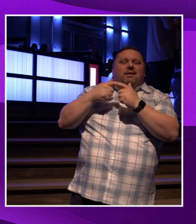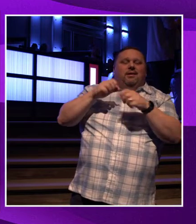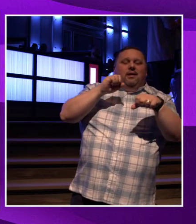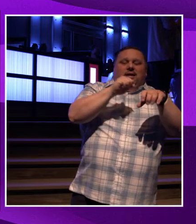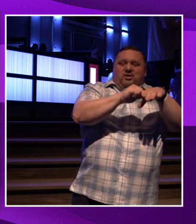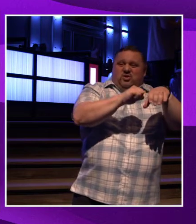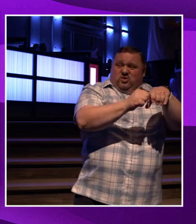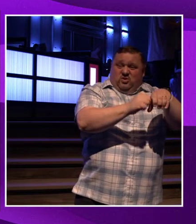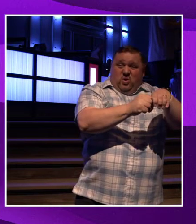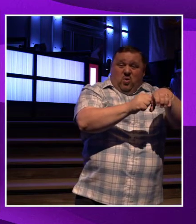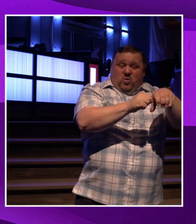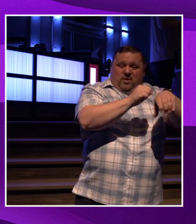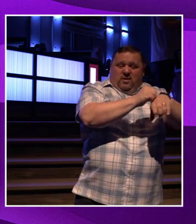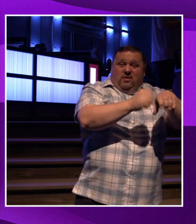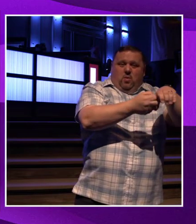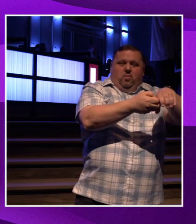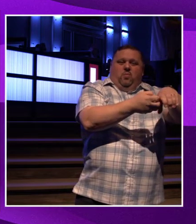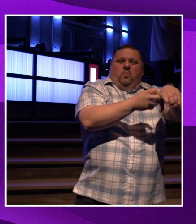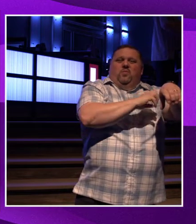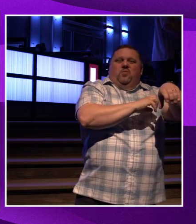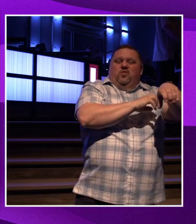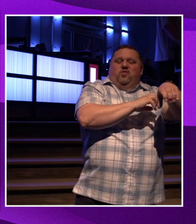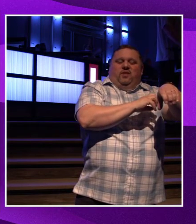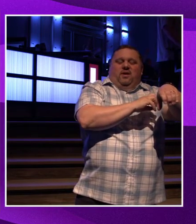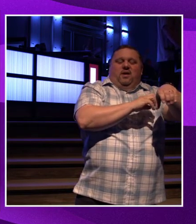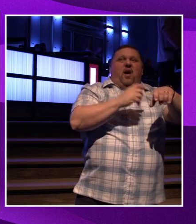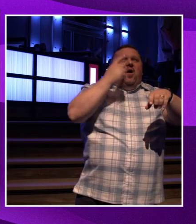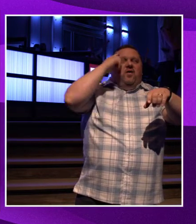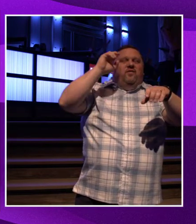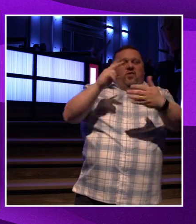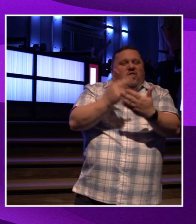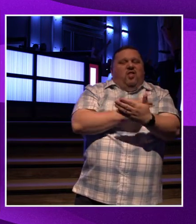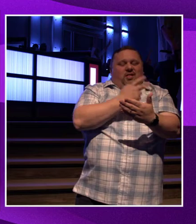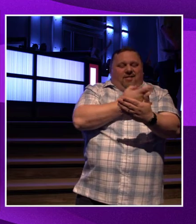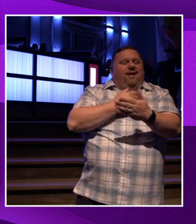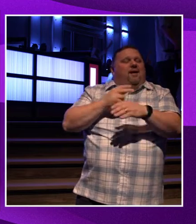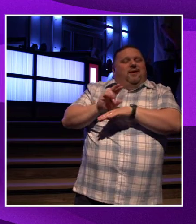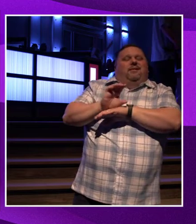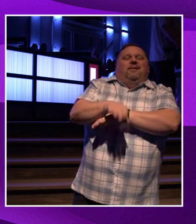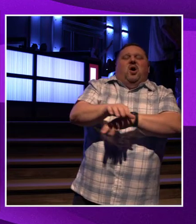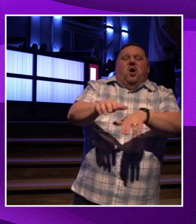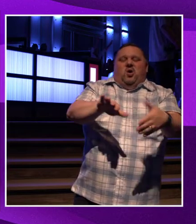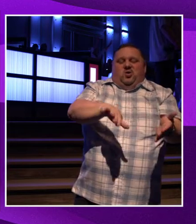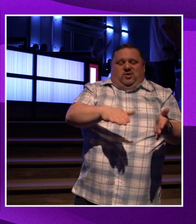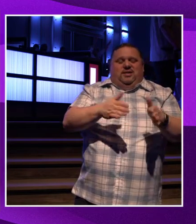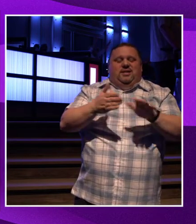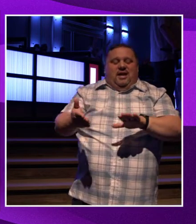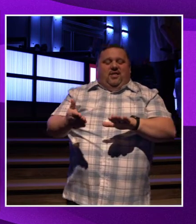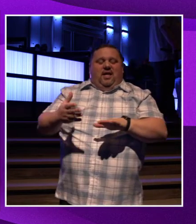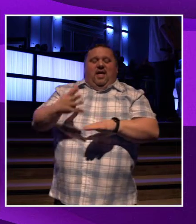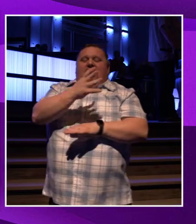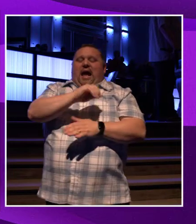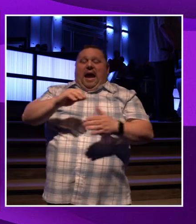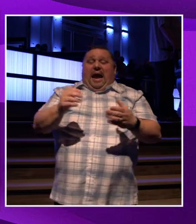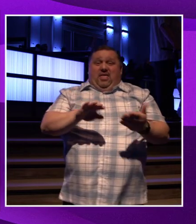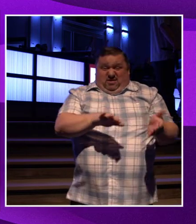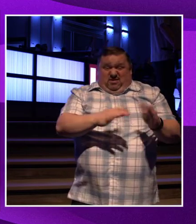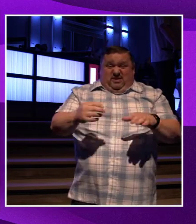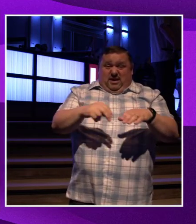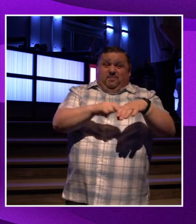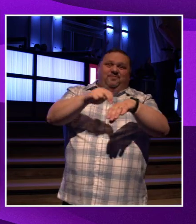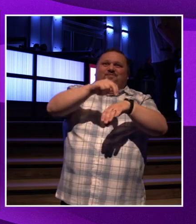that stone was moved for good, for the Lamb had conquered death. And the dead